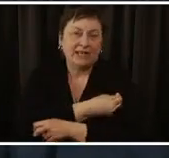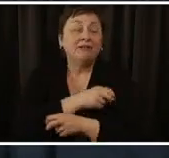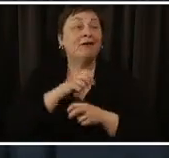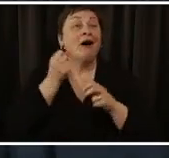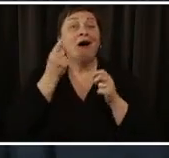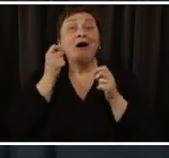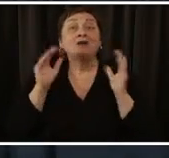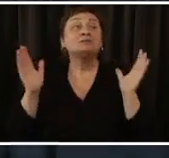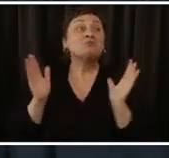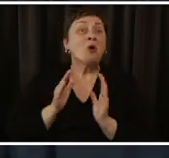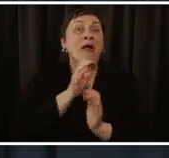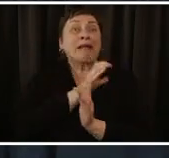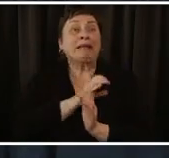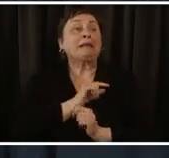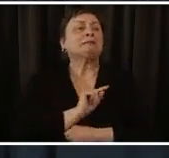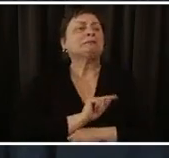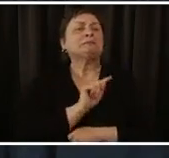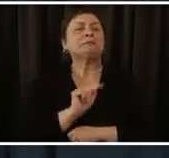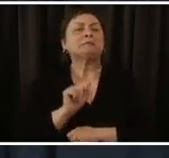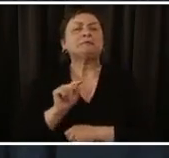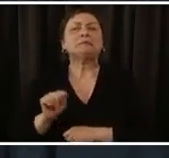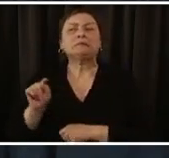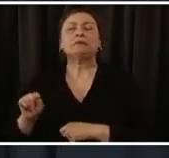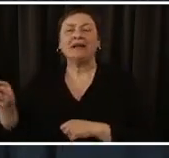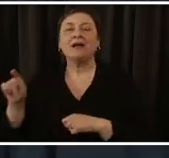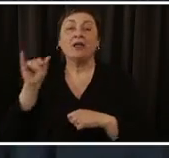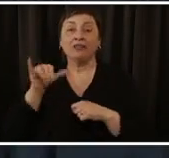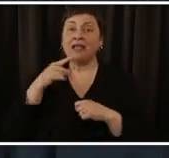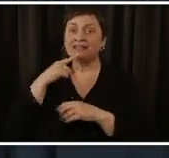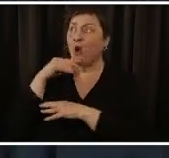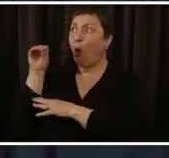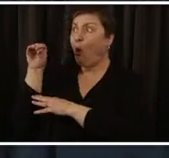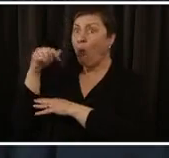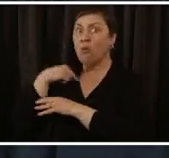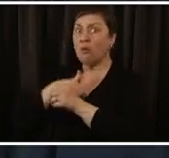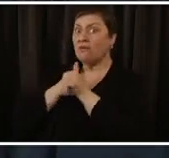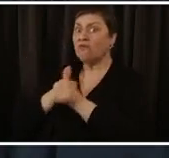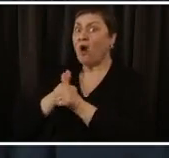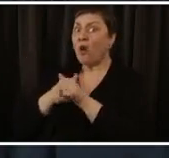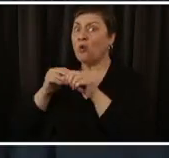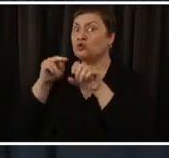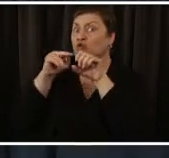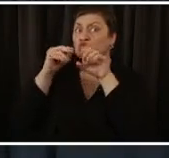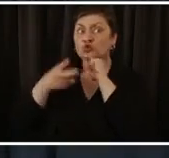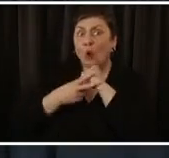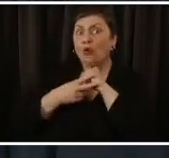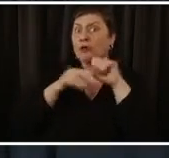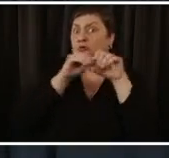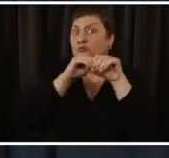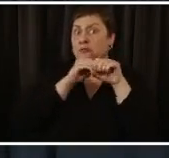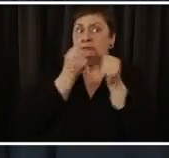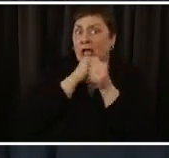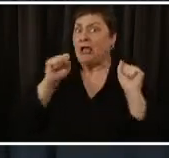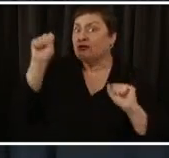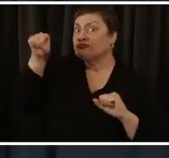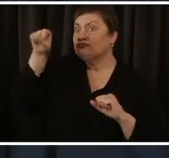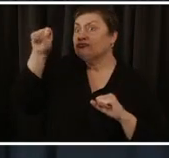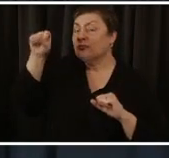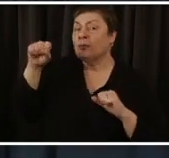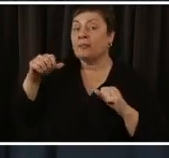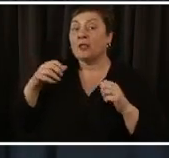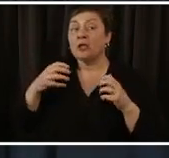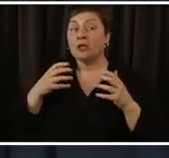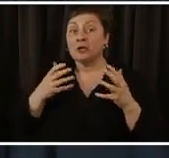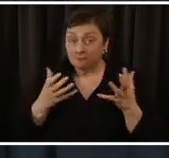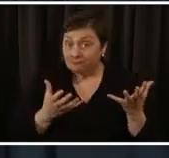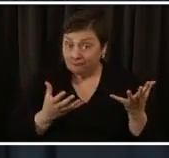out, they attest to meeting the storage protocols. We do spot checks, and if there's any reports, we're investigated. And I sure hope that there's no